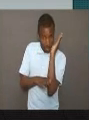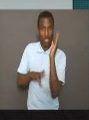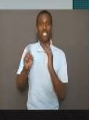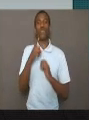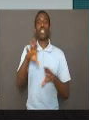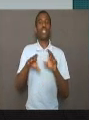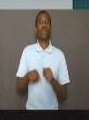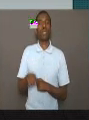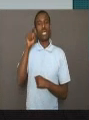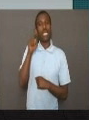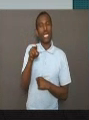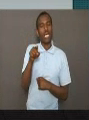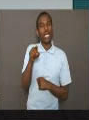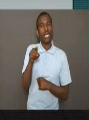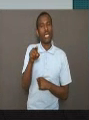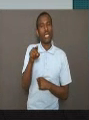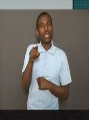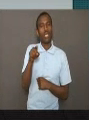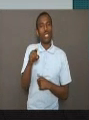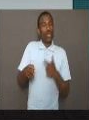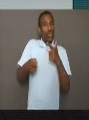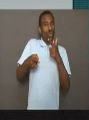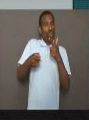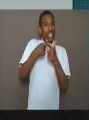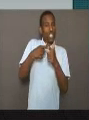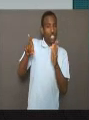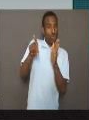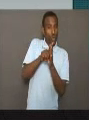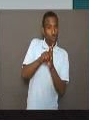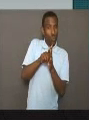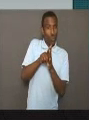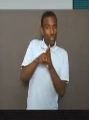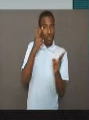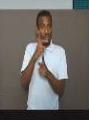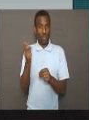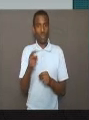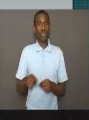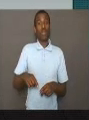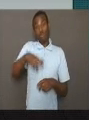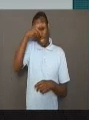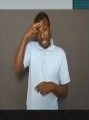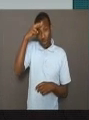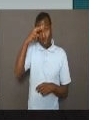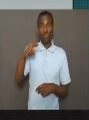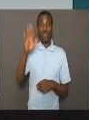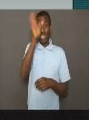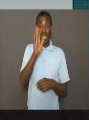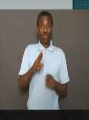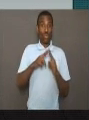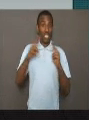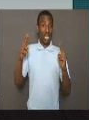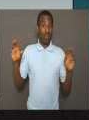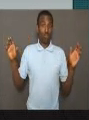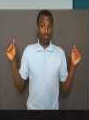This is in keeping with the second law, since the gas is much colder than